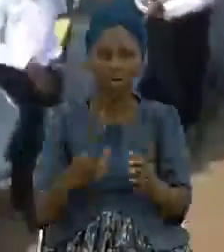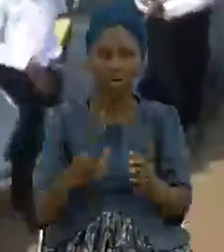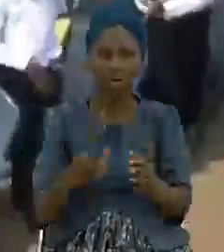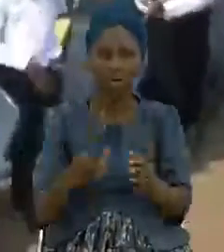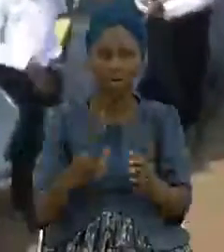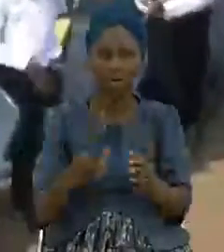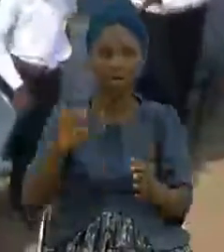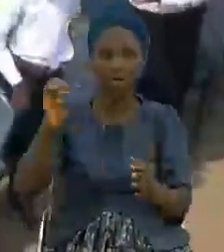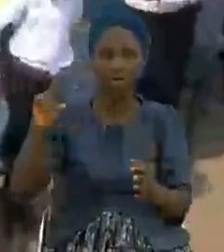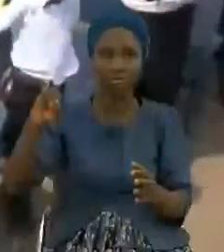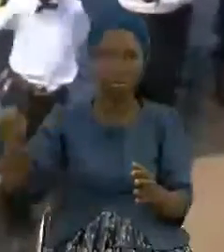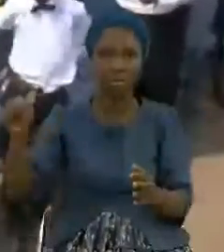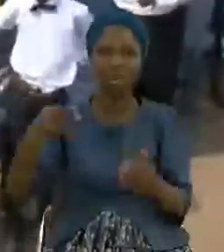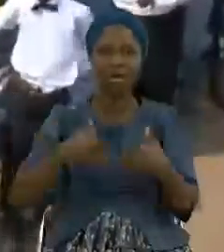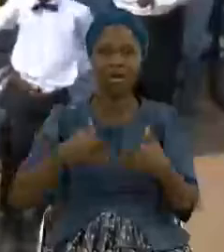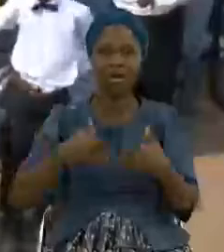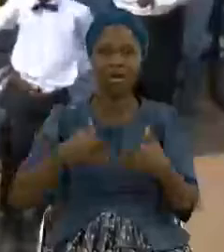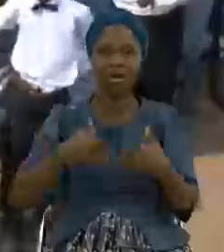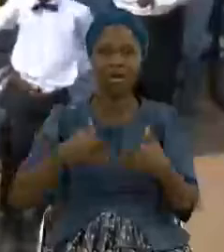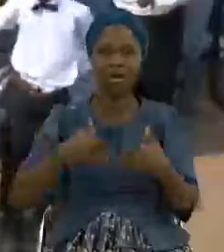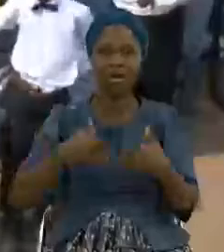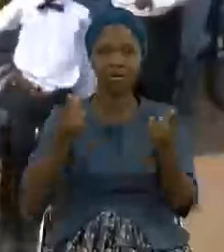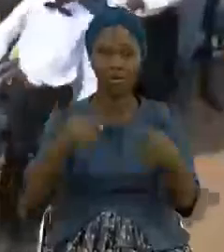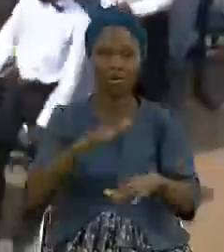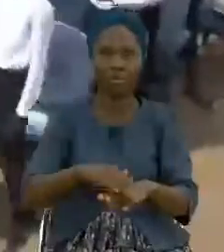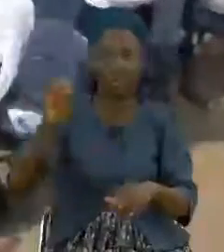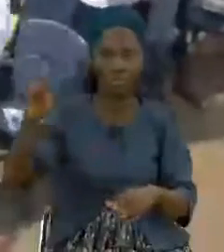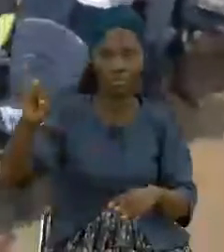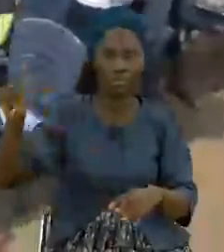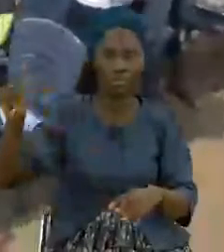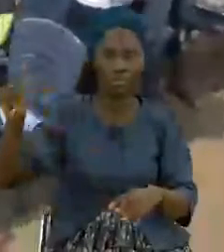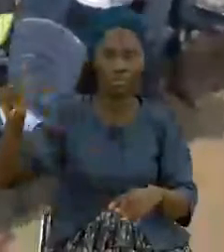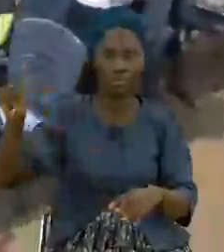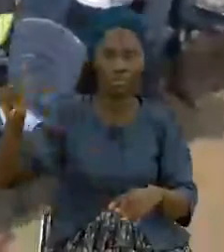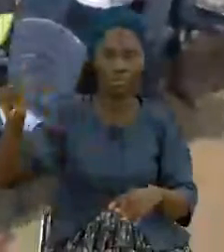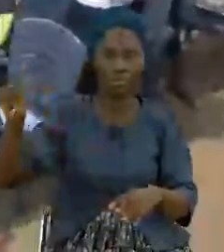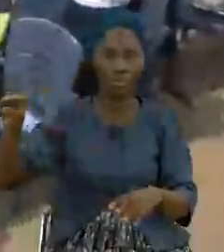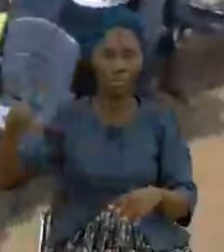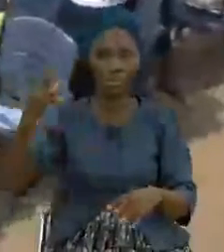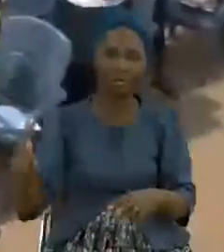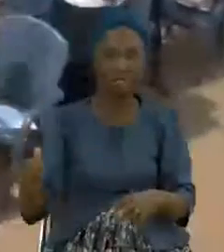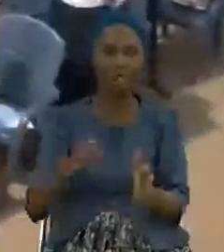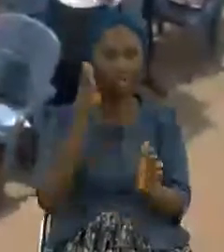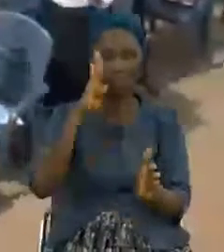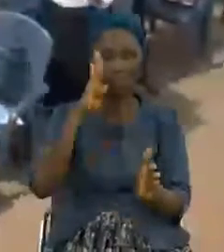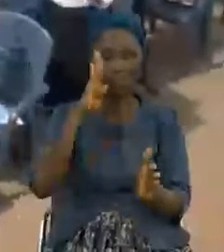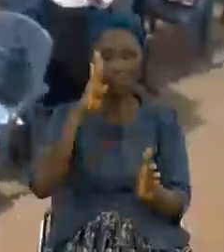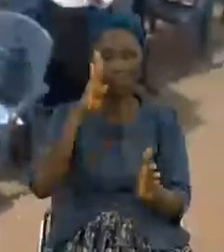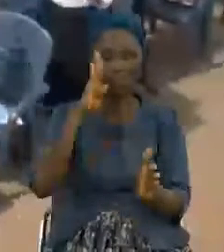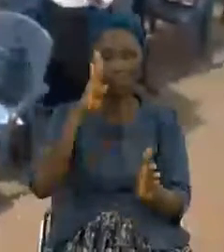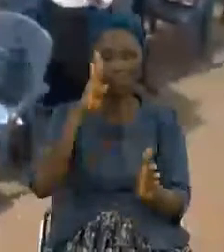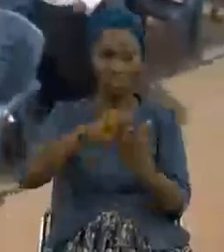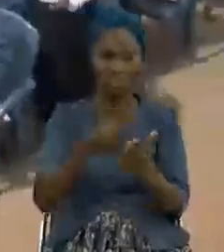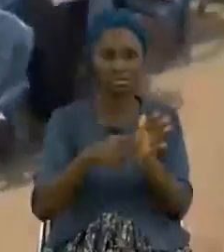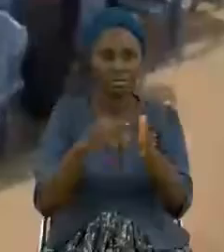It will be evident in your life when the power is there. You're not afraid of the